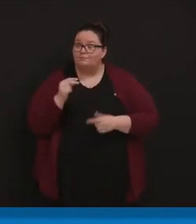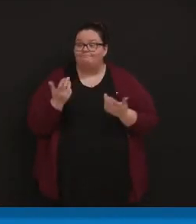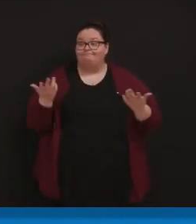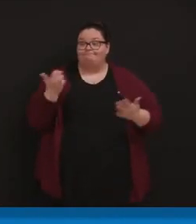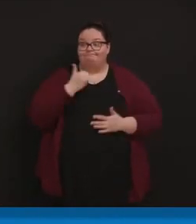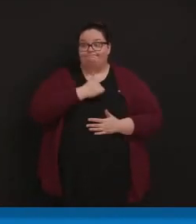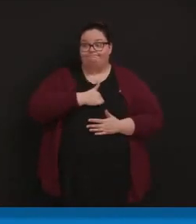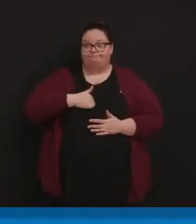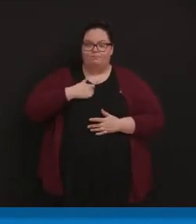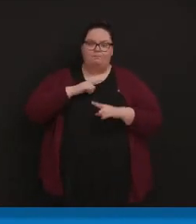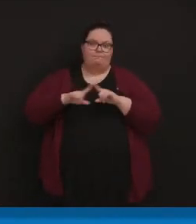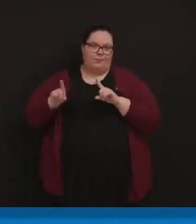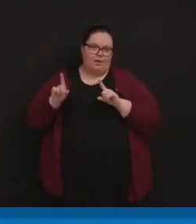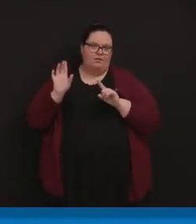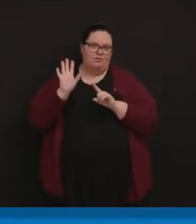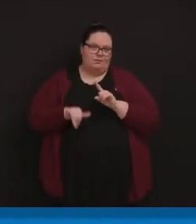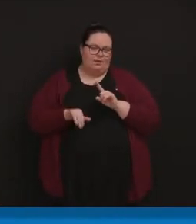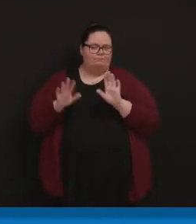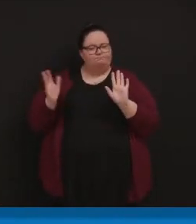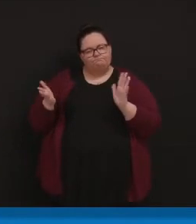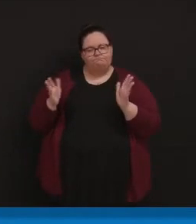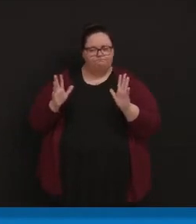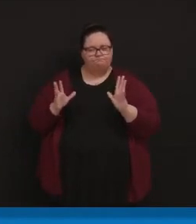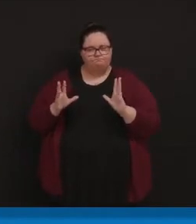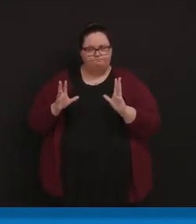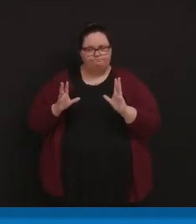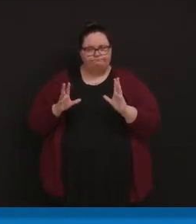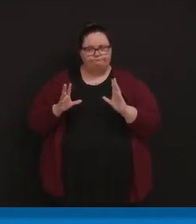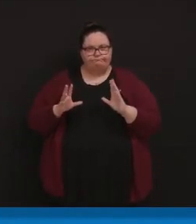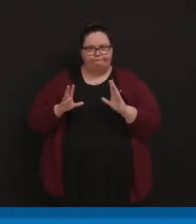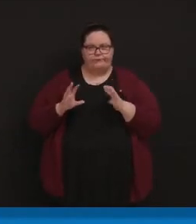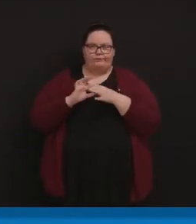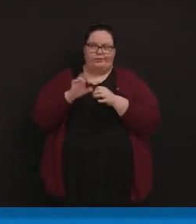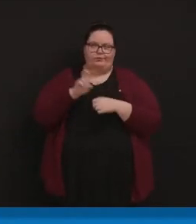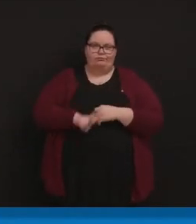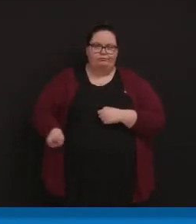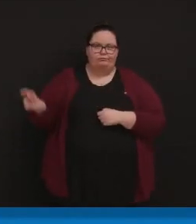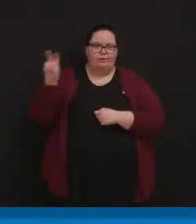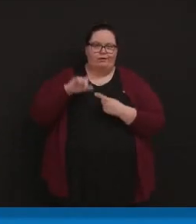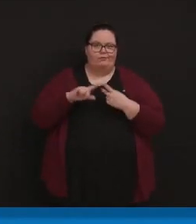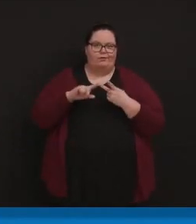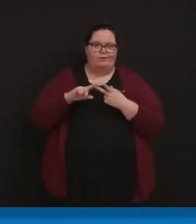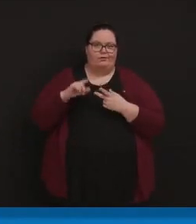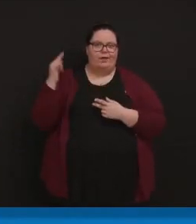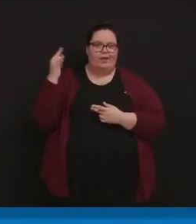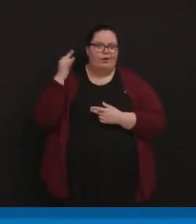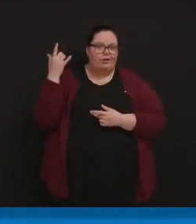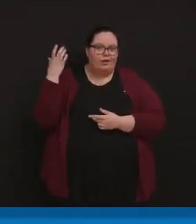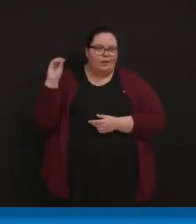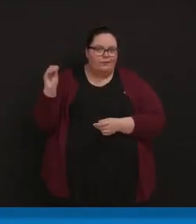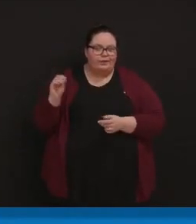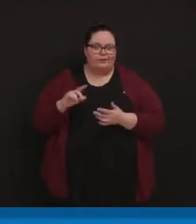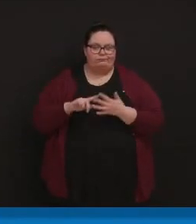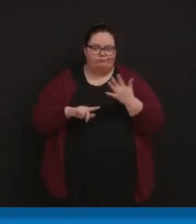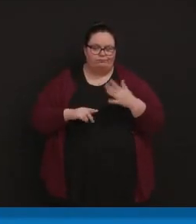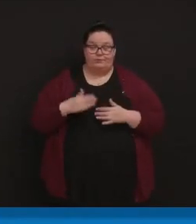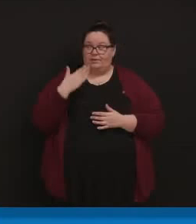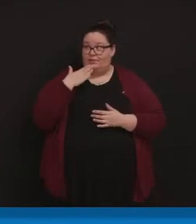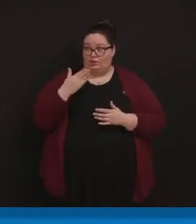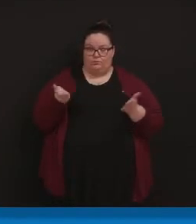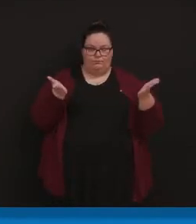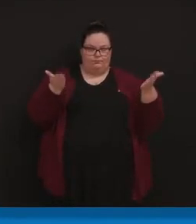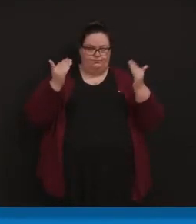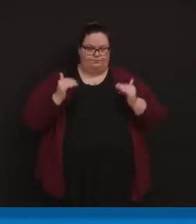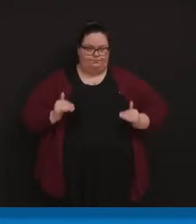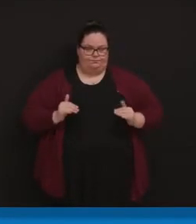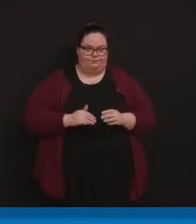but that would be at the discretion of the things like travel and airlines and things like that. Thank you, Mr. Jakes.